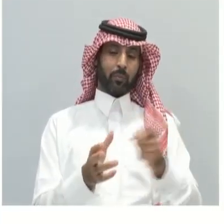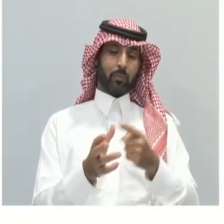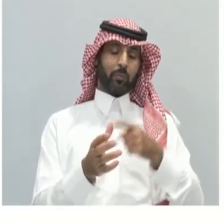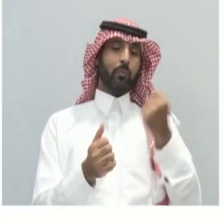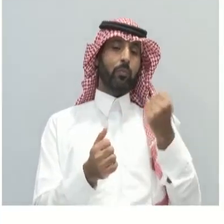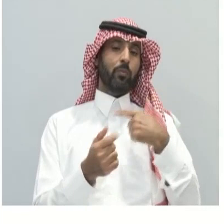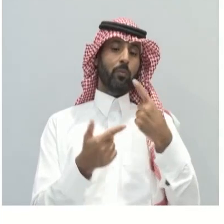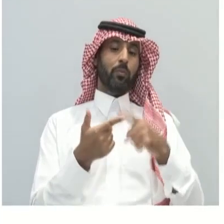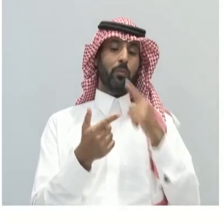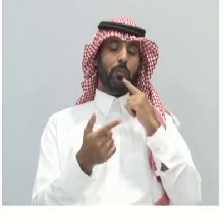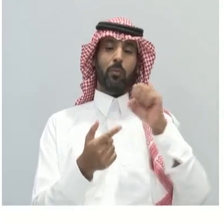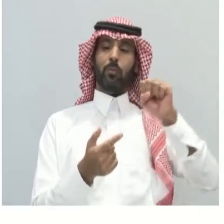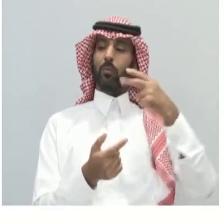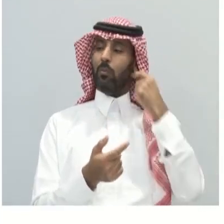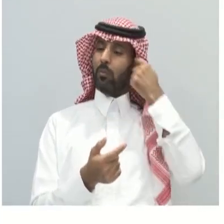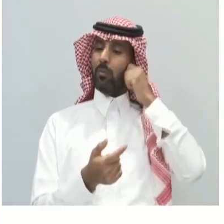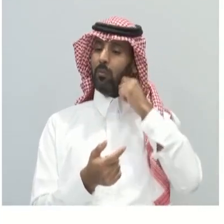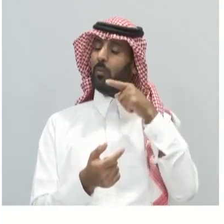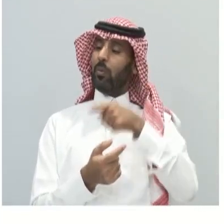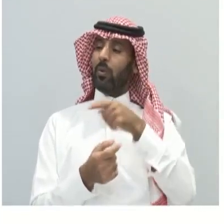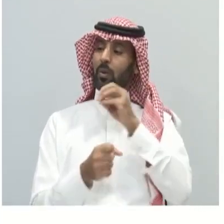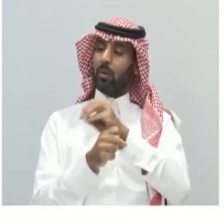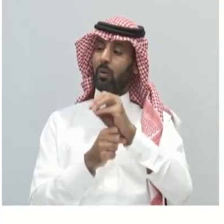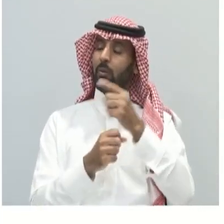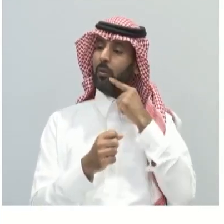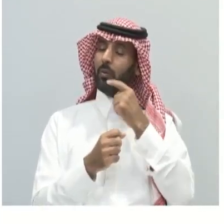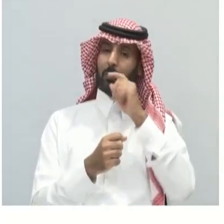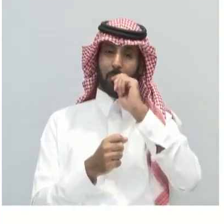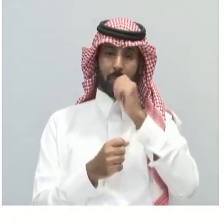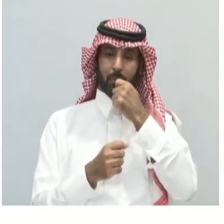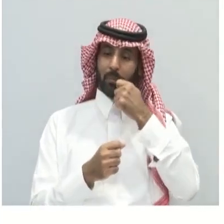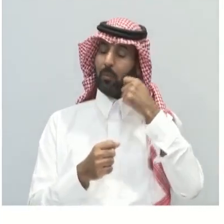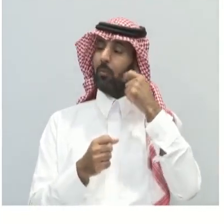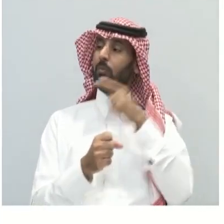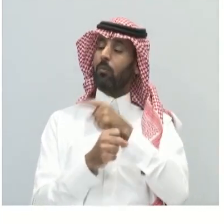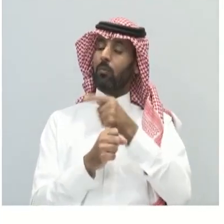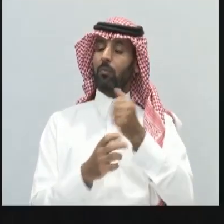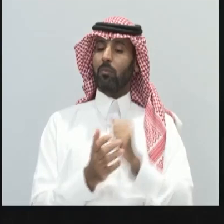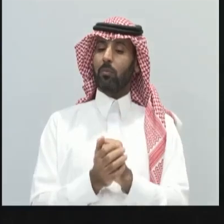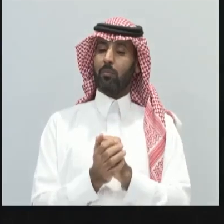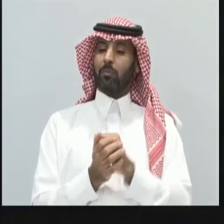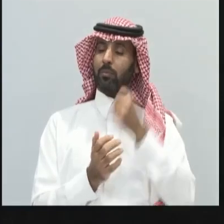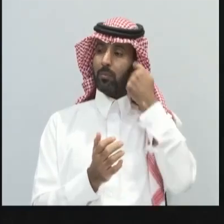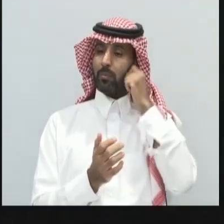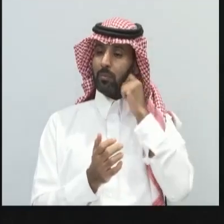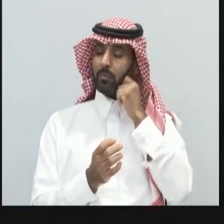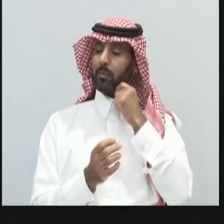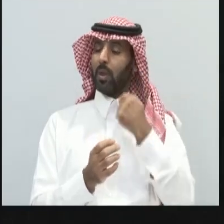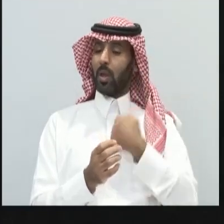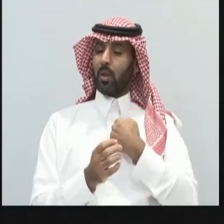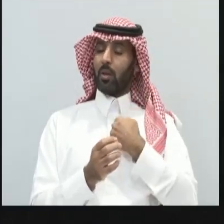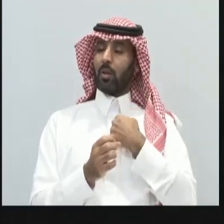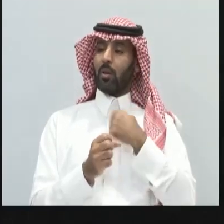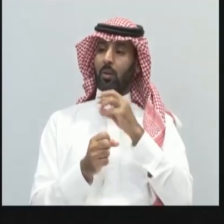one here. She told me a secret. She told me a secret. So where's